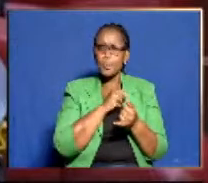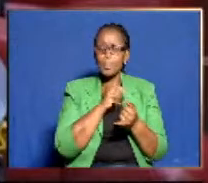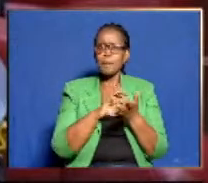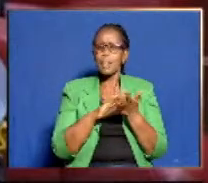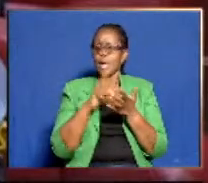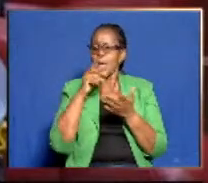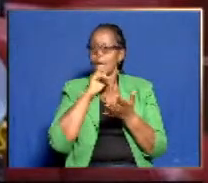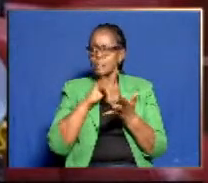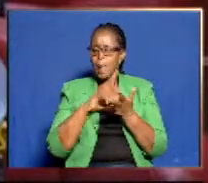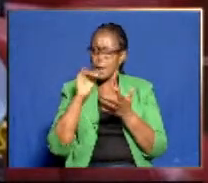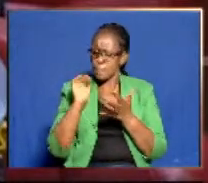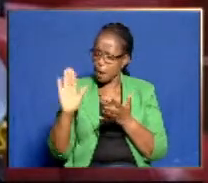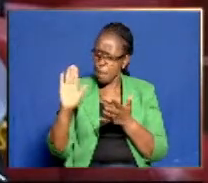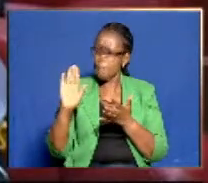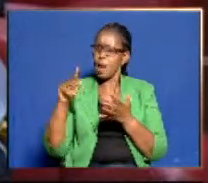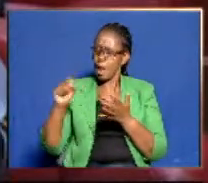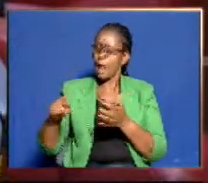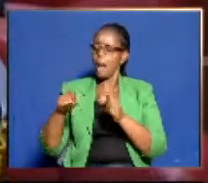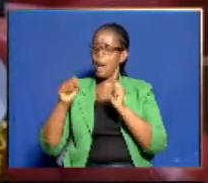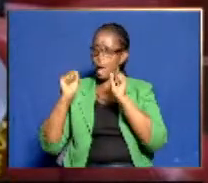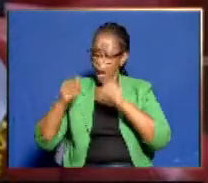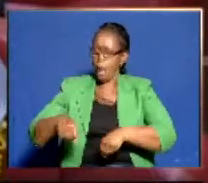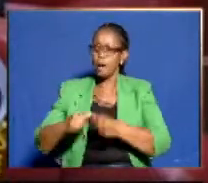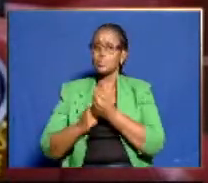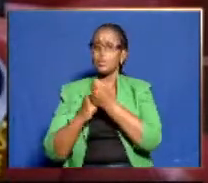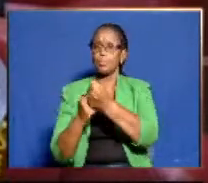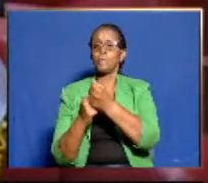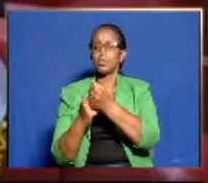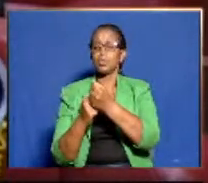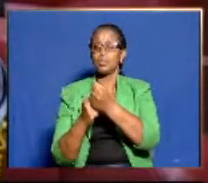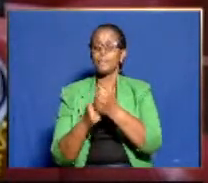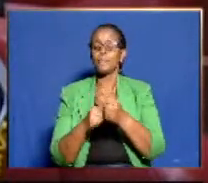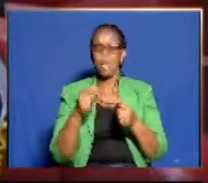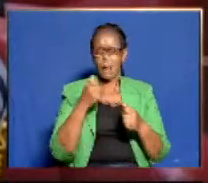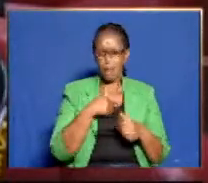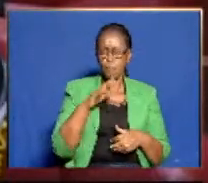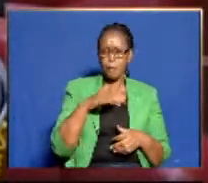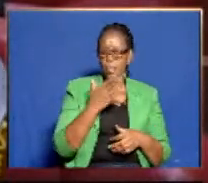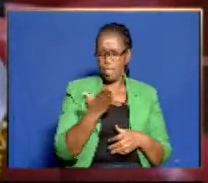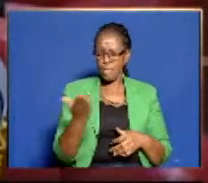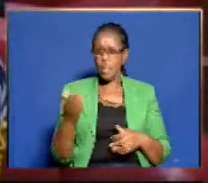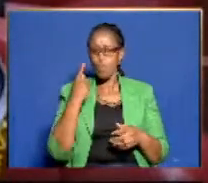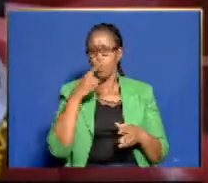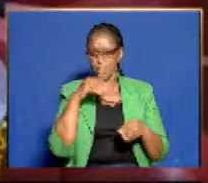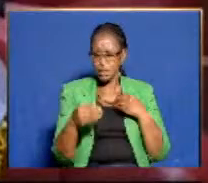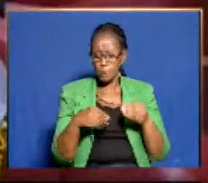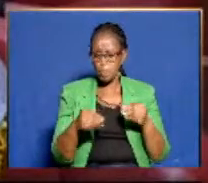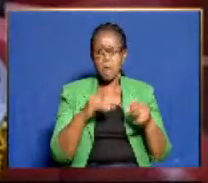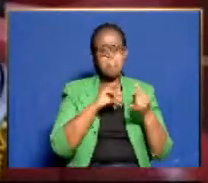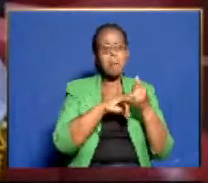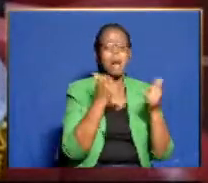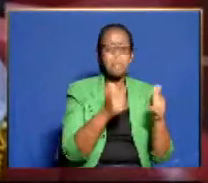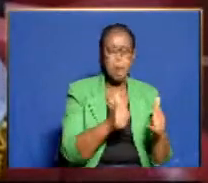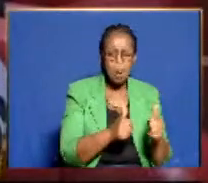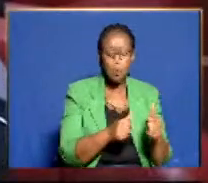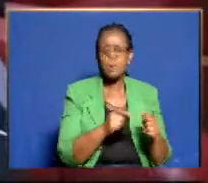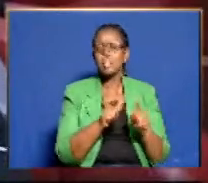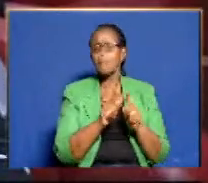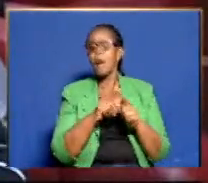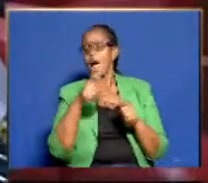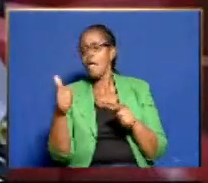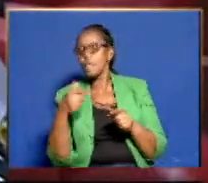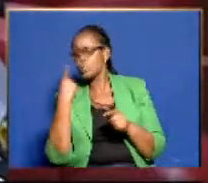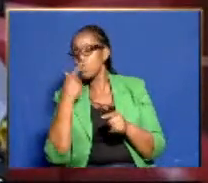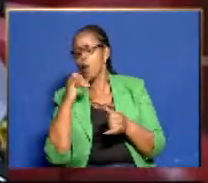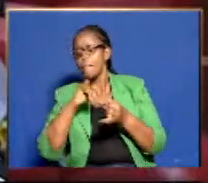able. Mr. Speaker, in what we call intersectionality, we have women who are disabled who are not married and others who are married with poor